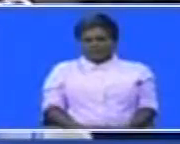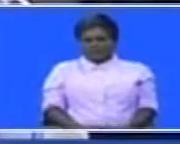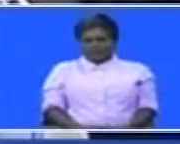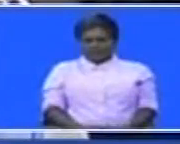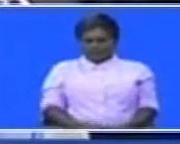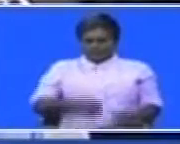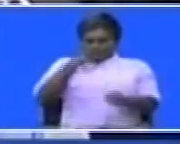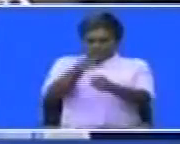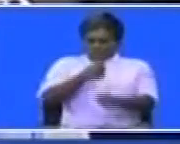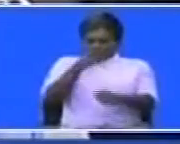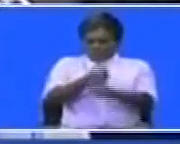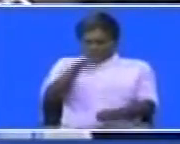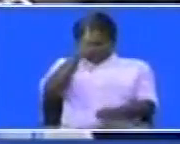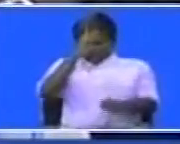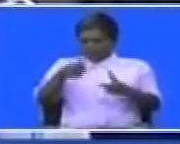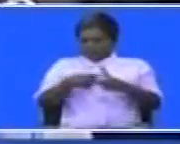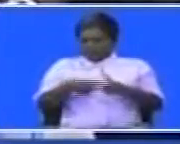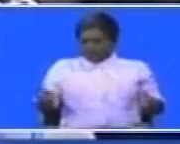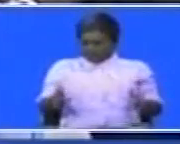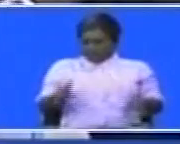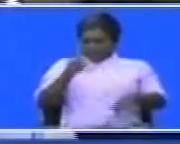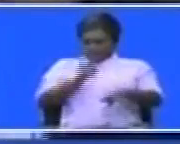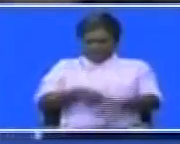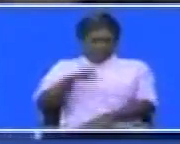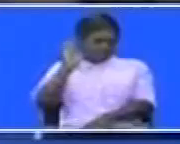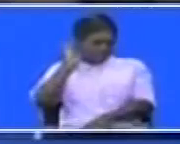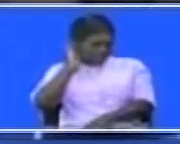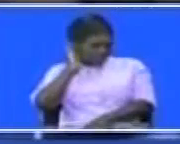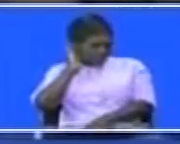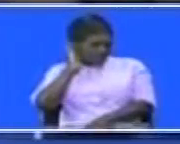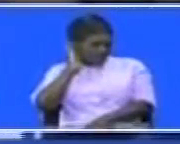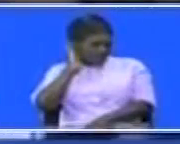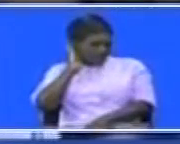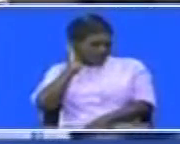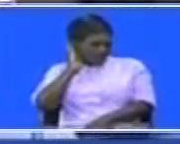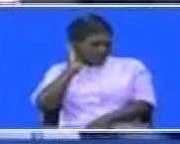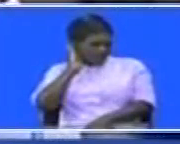police operation led to the discovery of, believe you me,